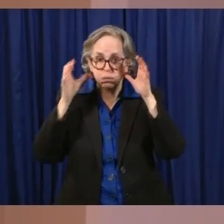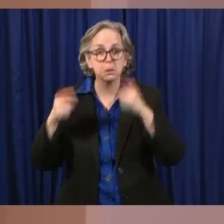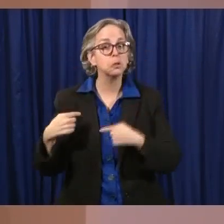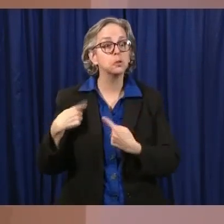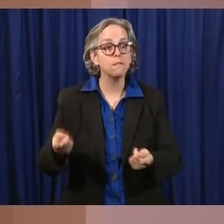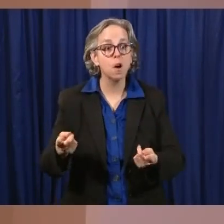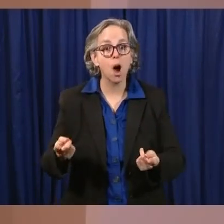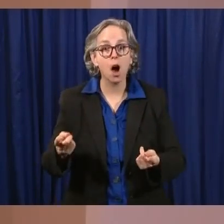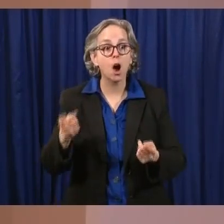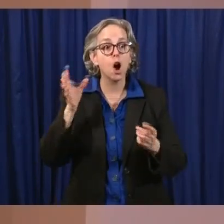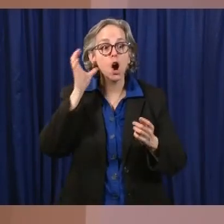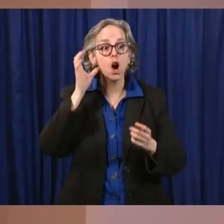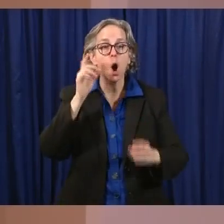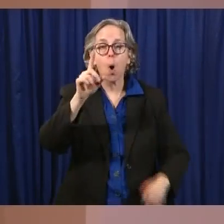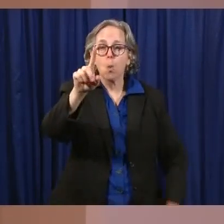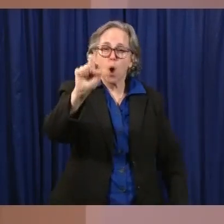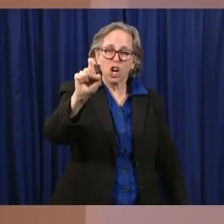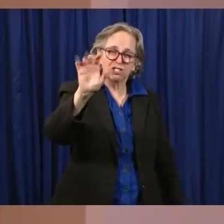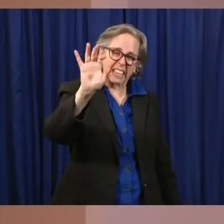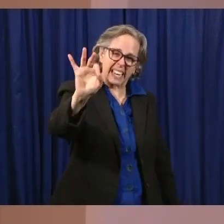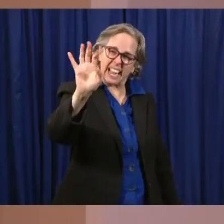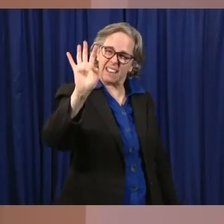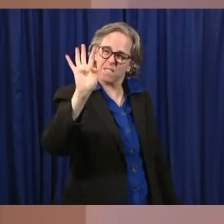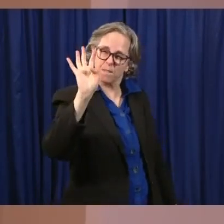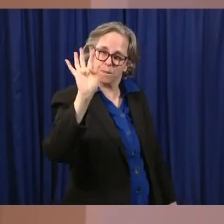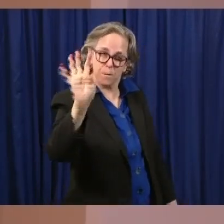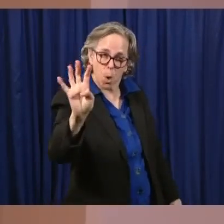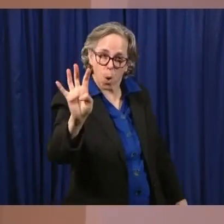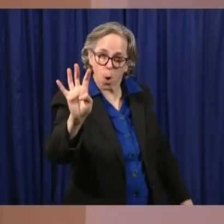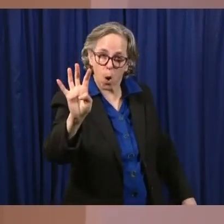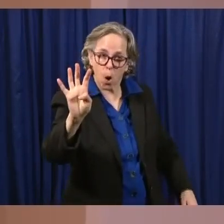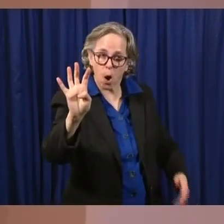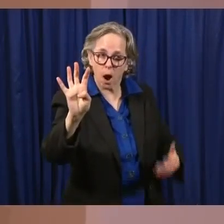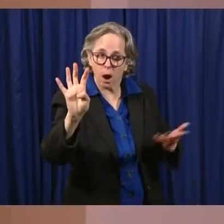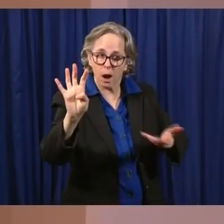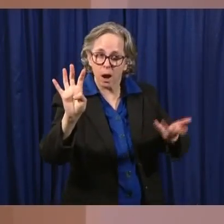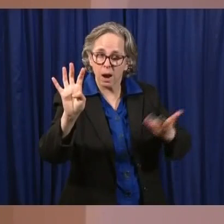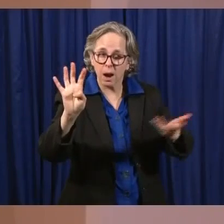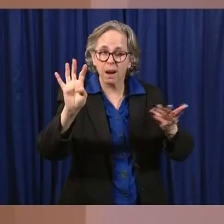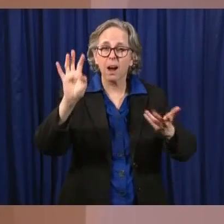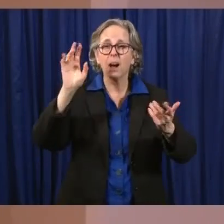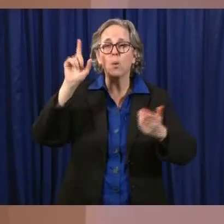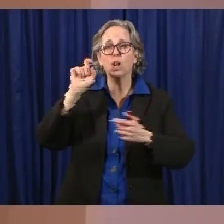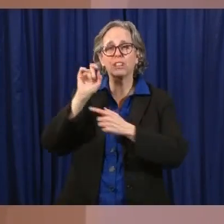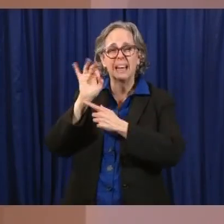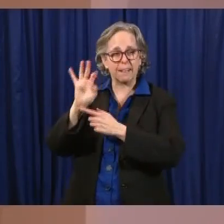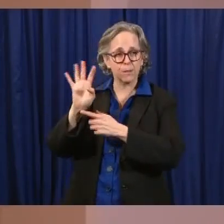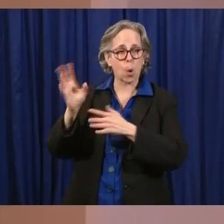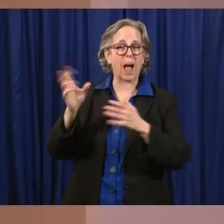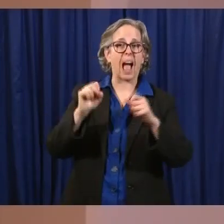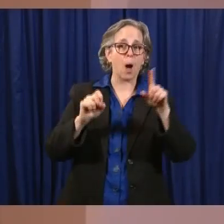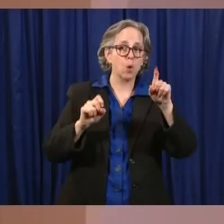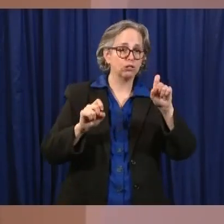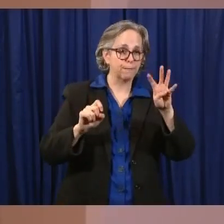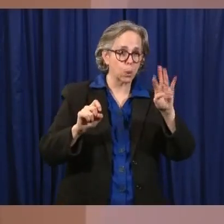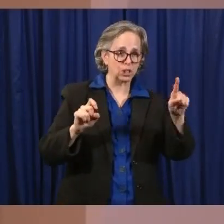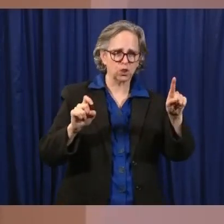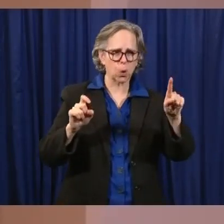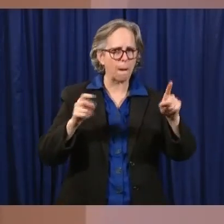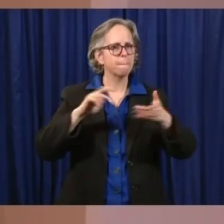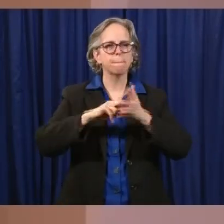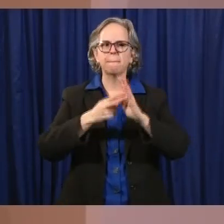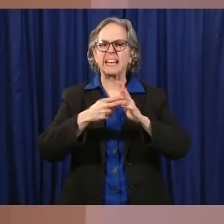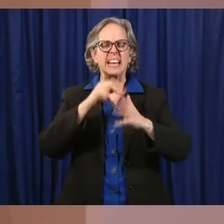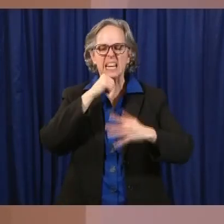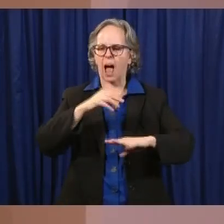194 inquiries. 142 of those did not meet the criteria for the commission, so that those were best addressed